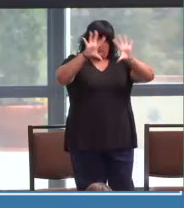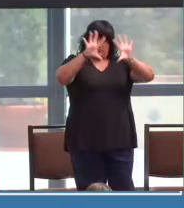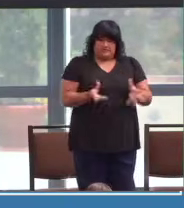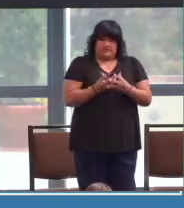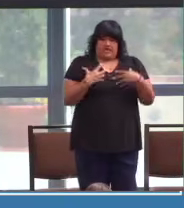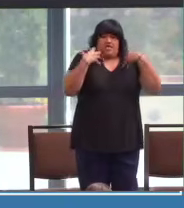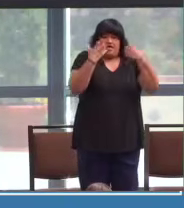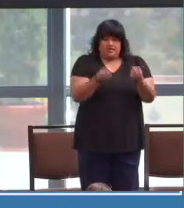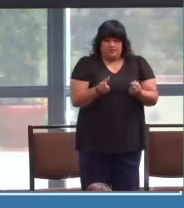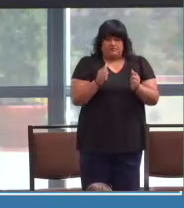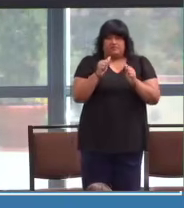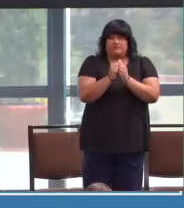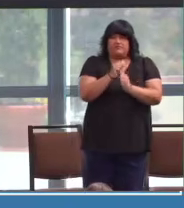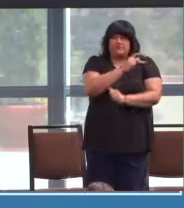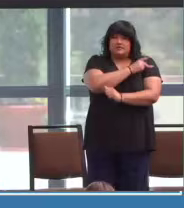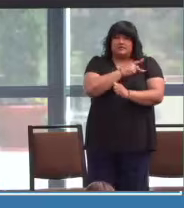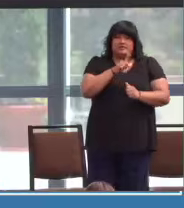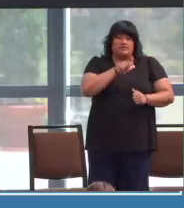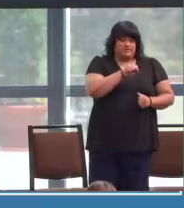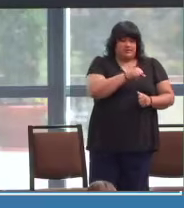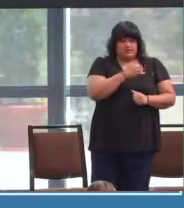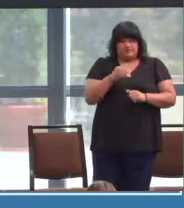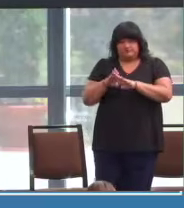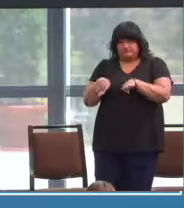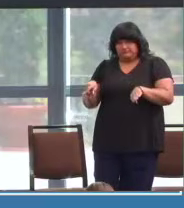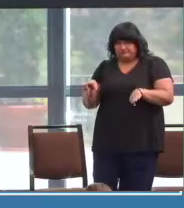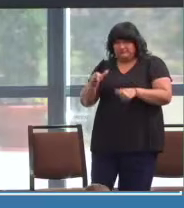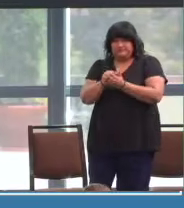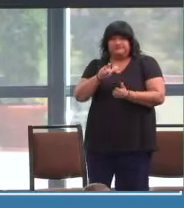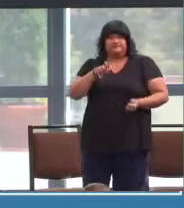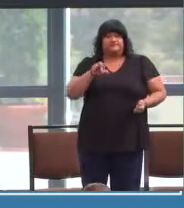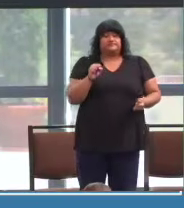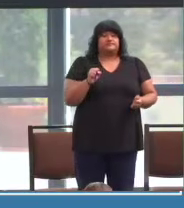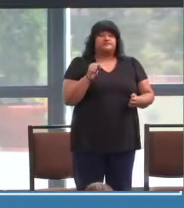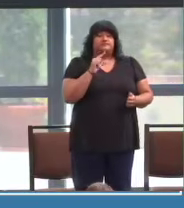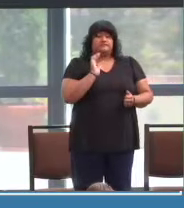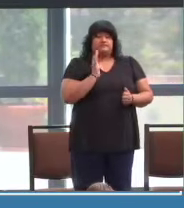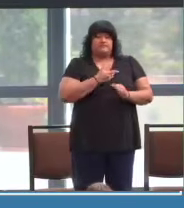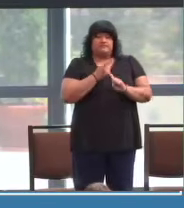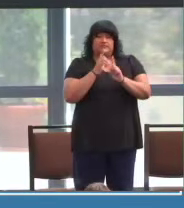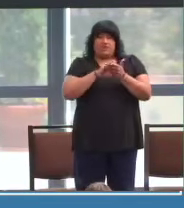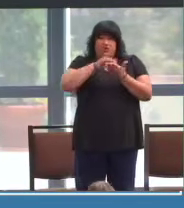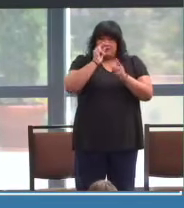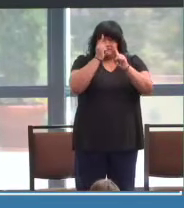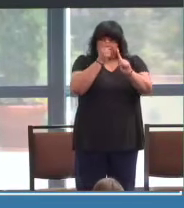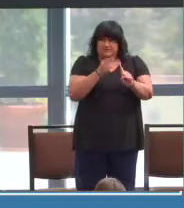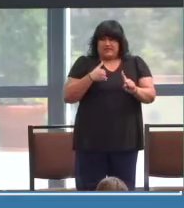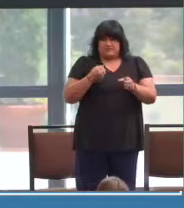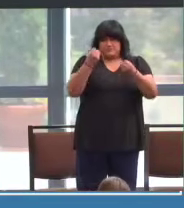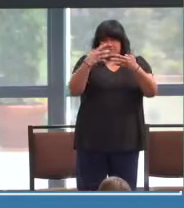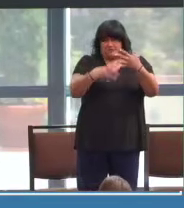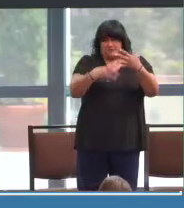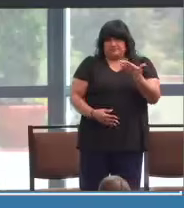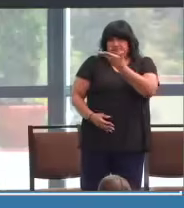patients with lupus and Sjogren's disease. So our learning objectives, we have multiple, and